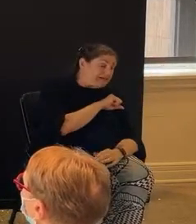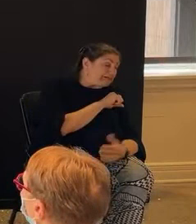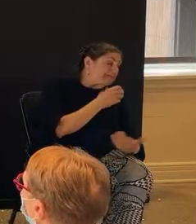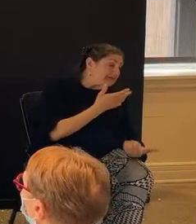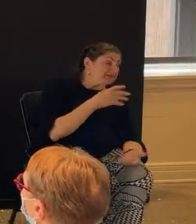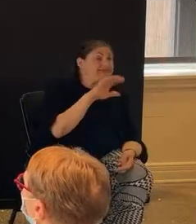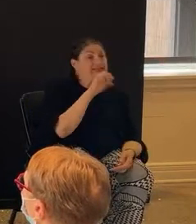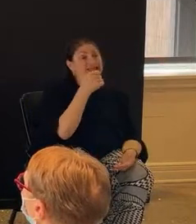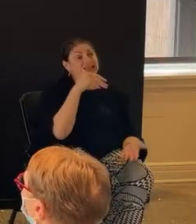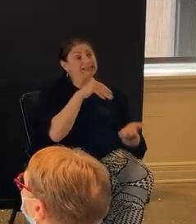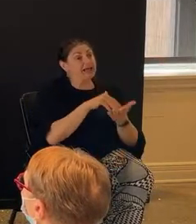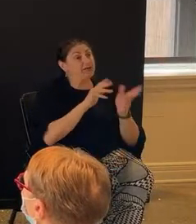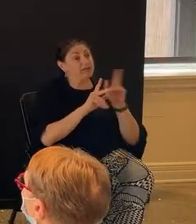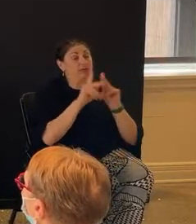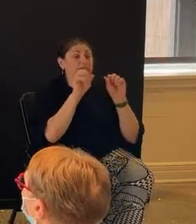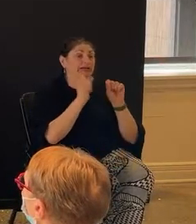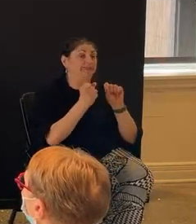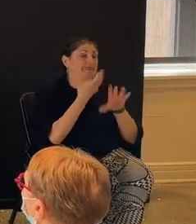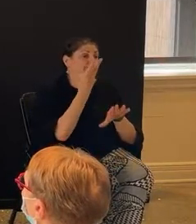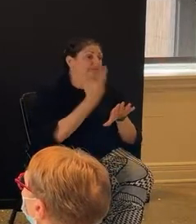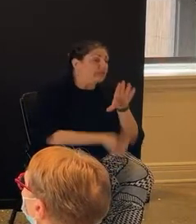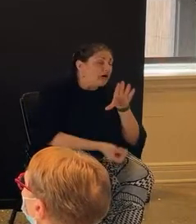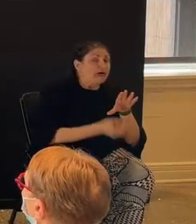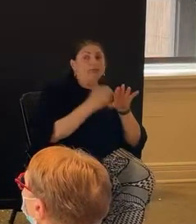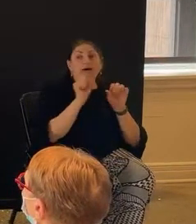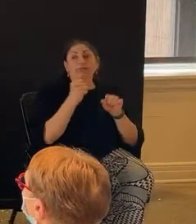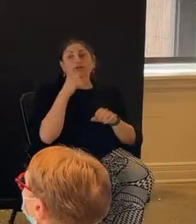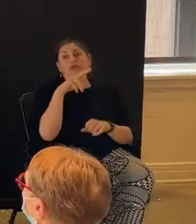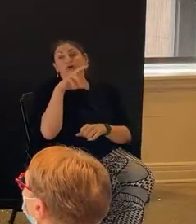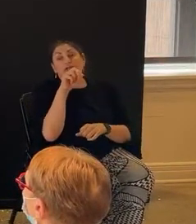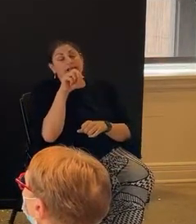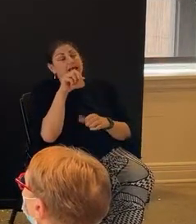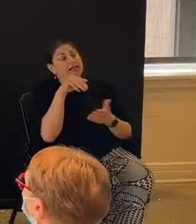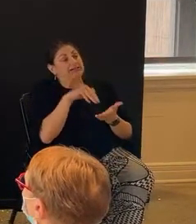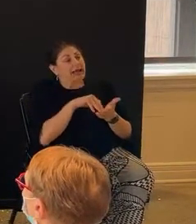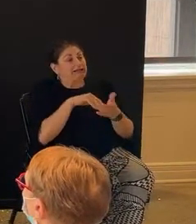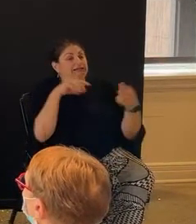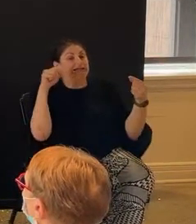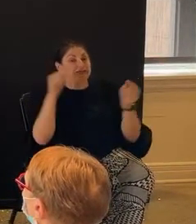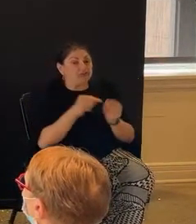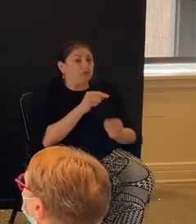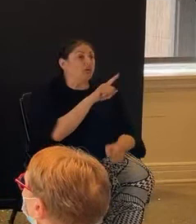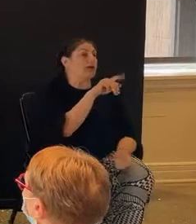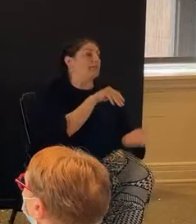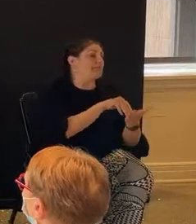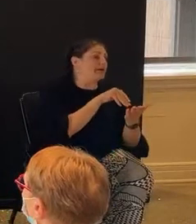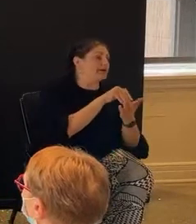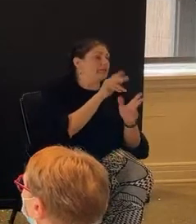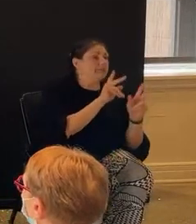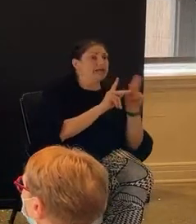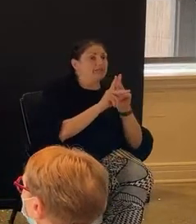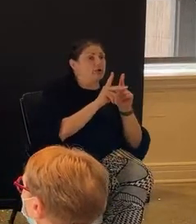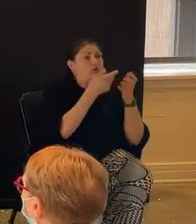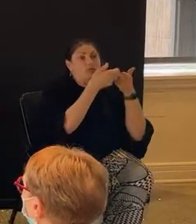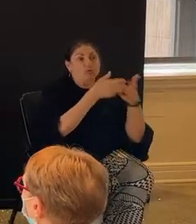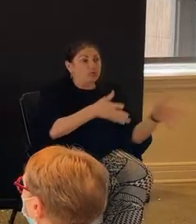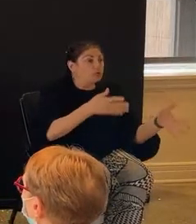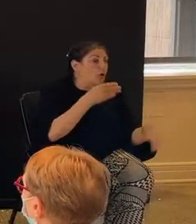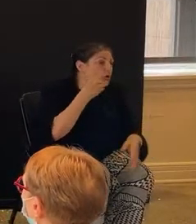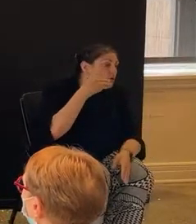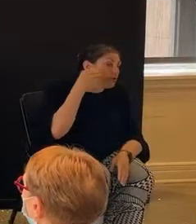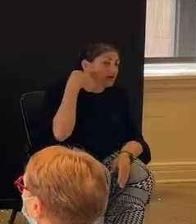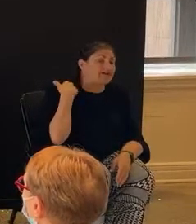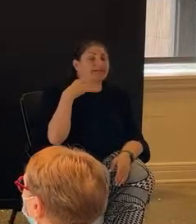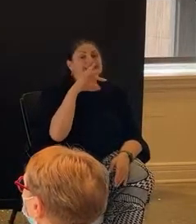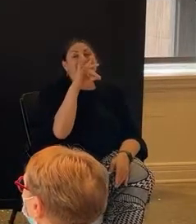be killed, there could be 30,000 injuries, 1 million people displaced, $80 billion of damage in Washington